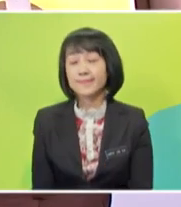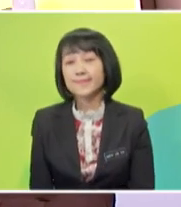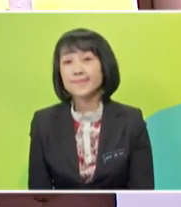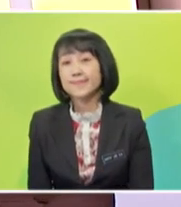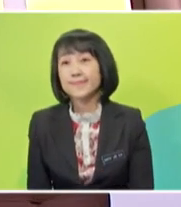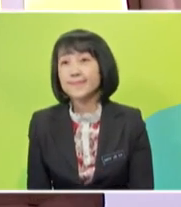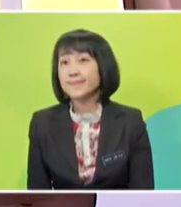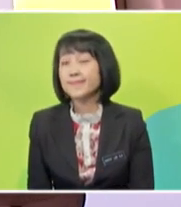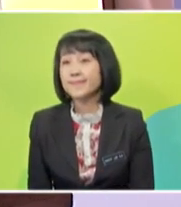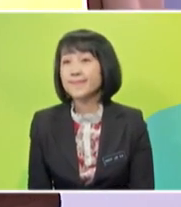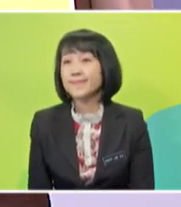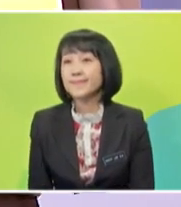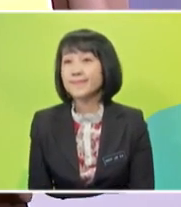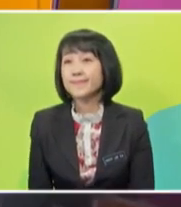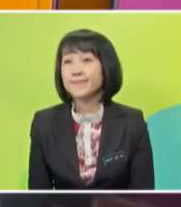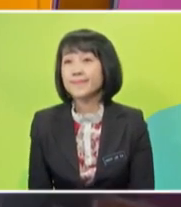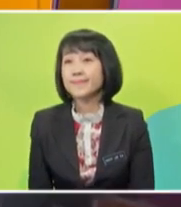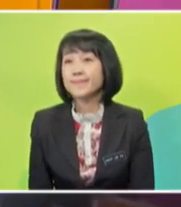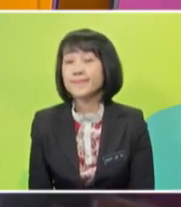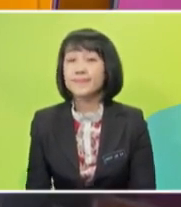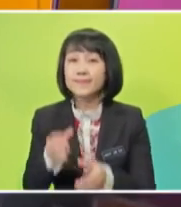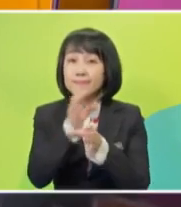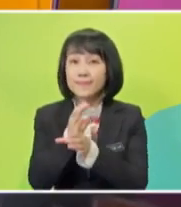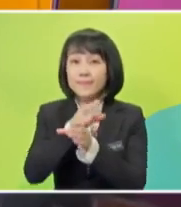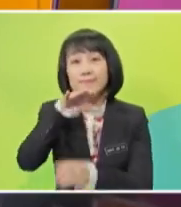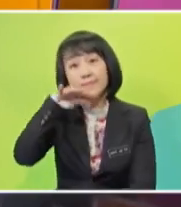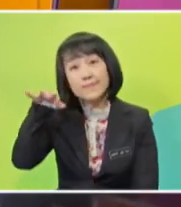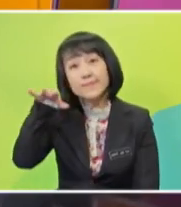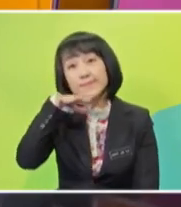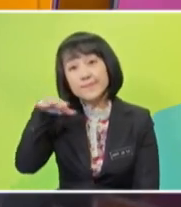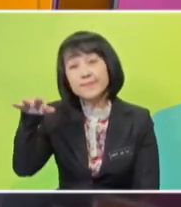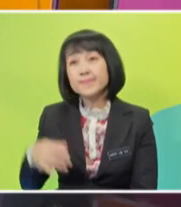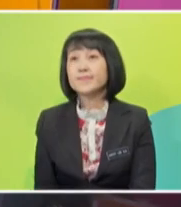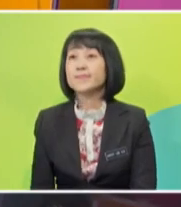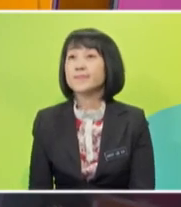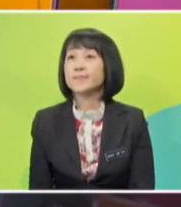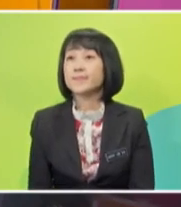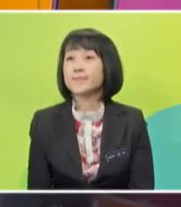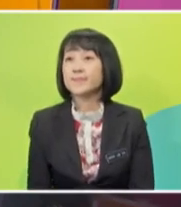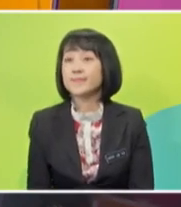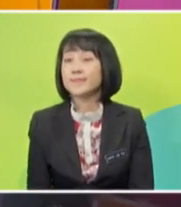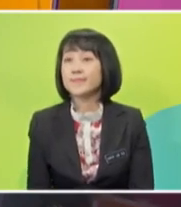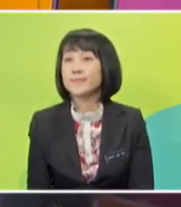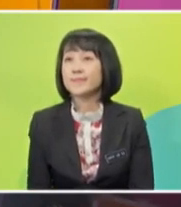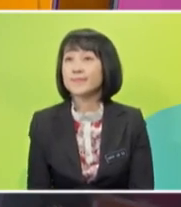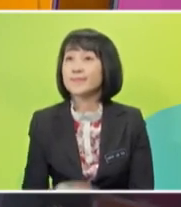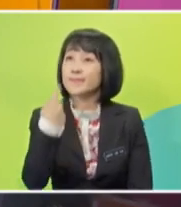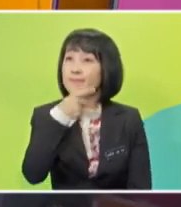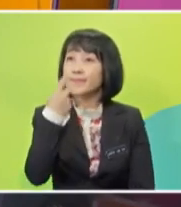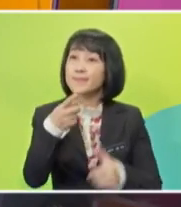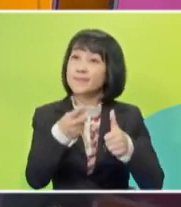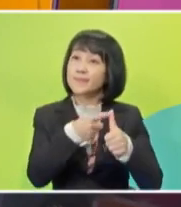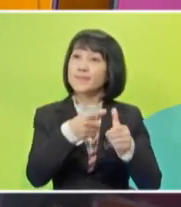check on your spelling. While you are doing, check on your spelling. Let's see who's going to be the first one to